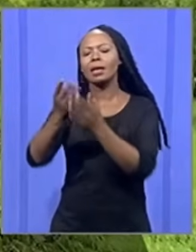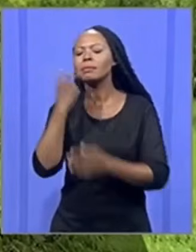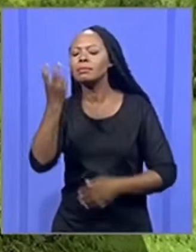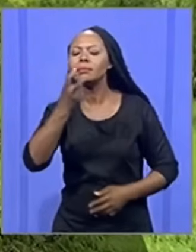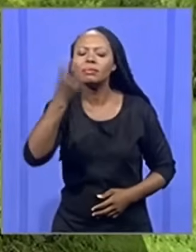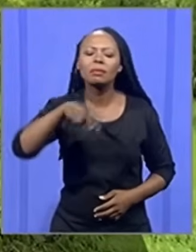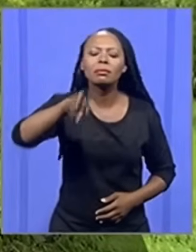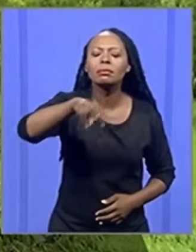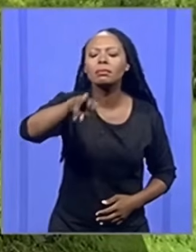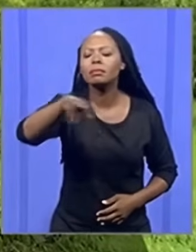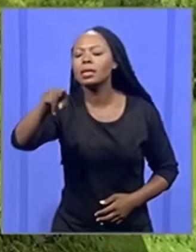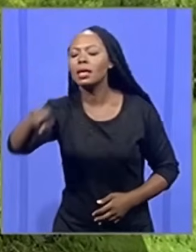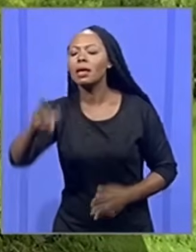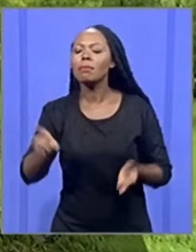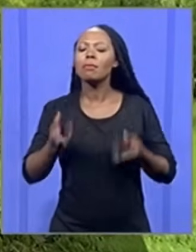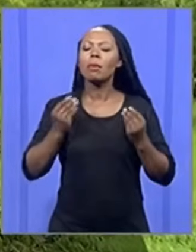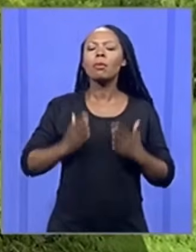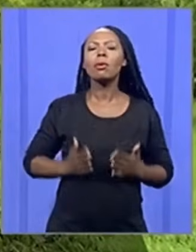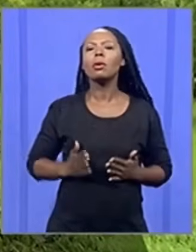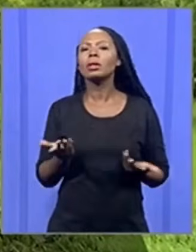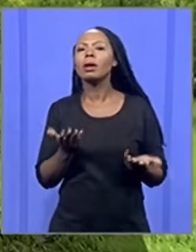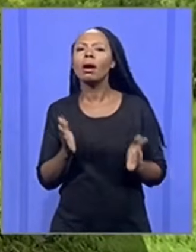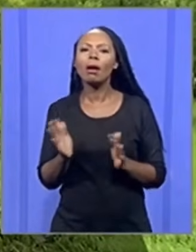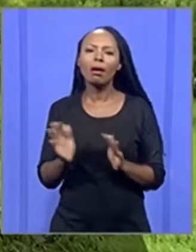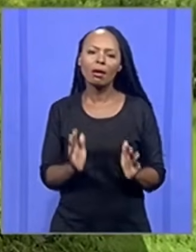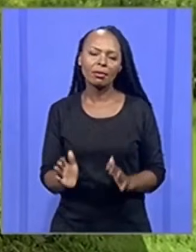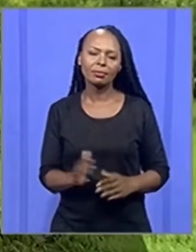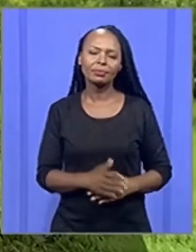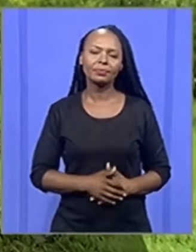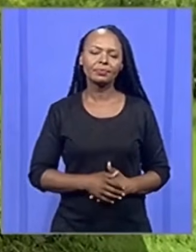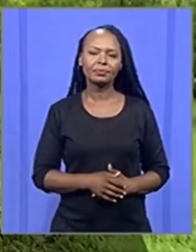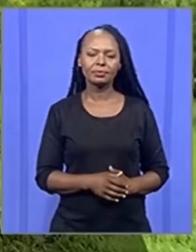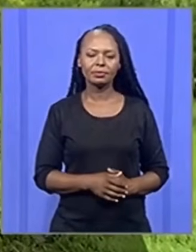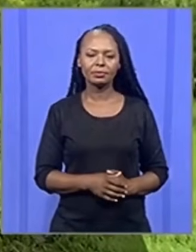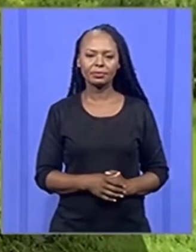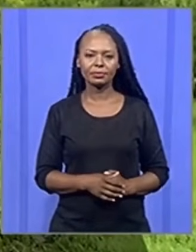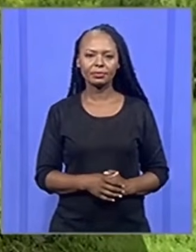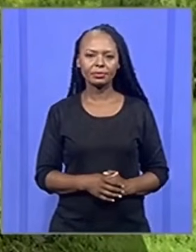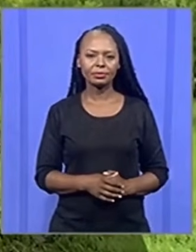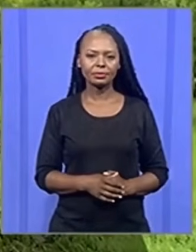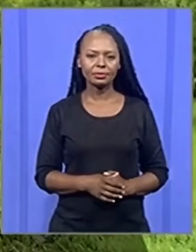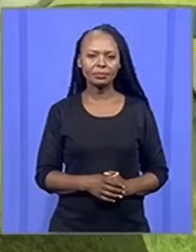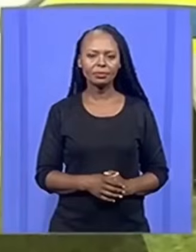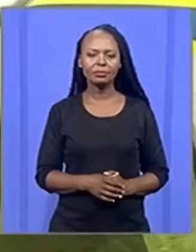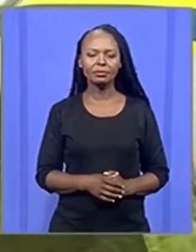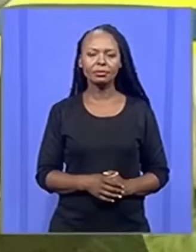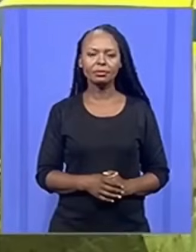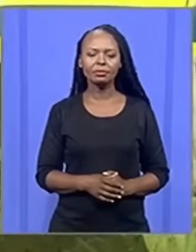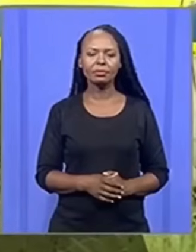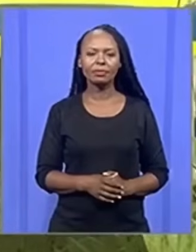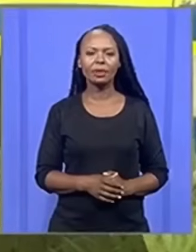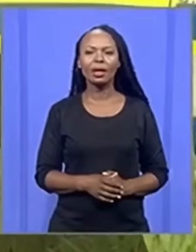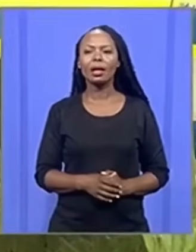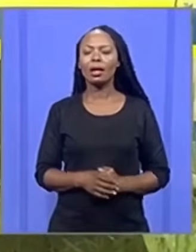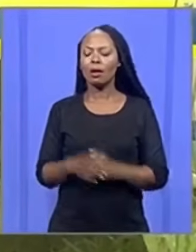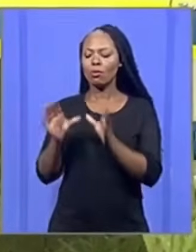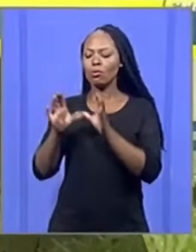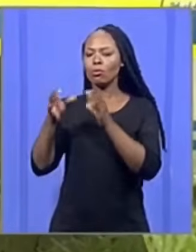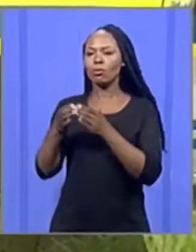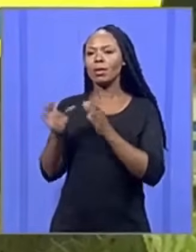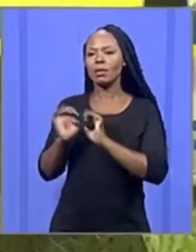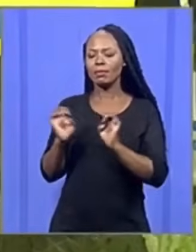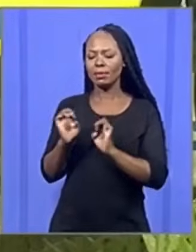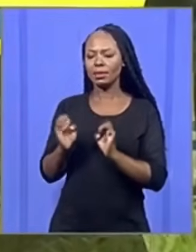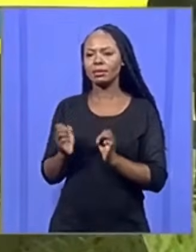diphuruphutso tse di tseneletseng. Ukufuna ibanga ekubonakala ukuthi lingaba ibanga elide. Setlhopha sa balaodi